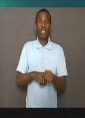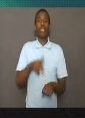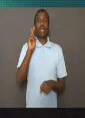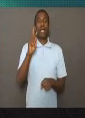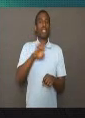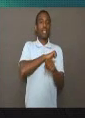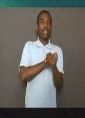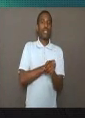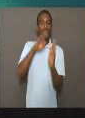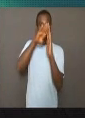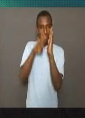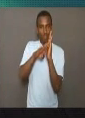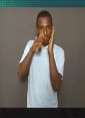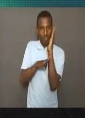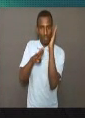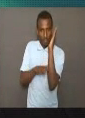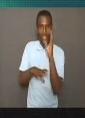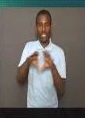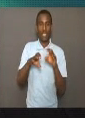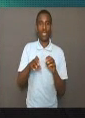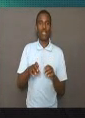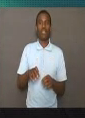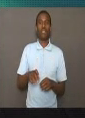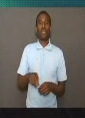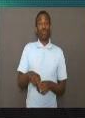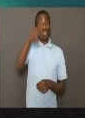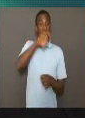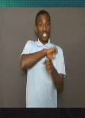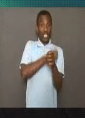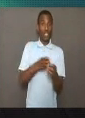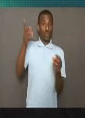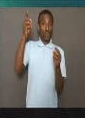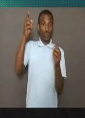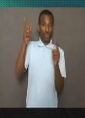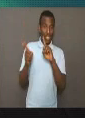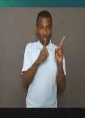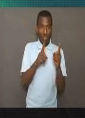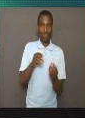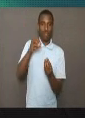but the potential energy increases.